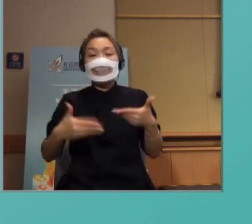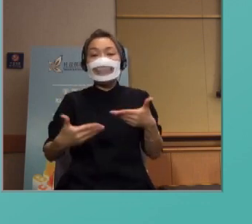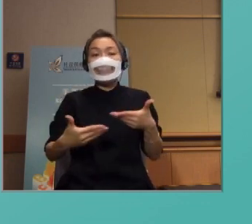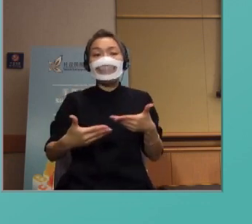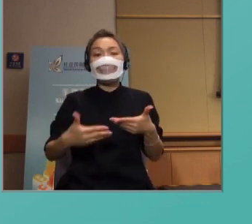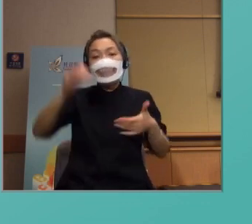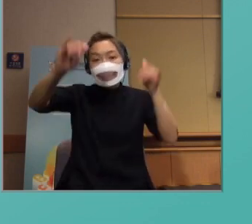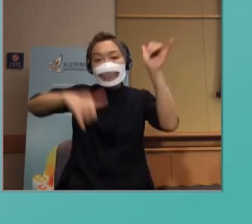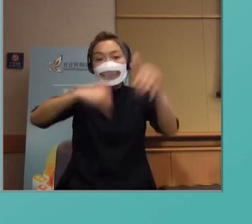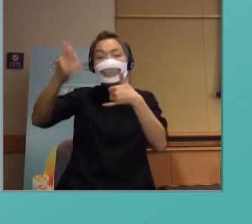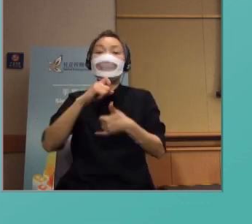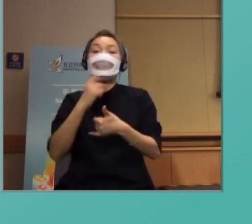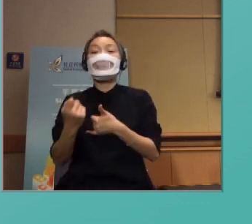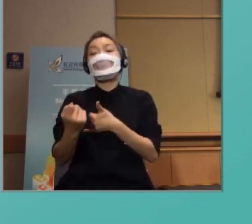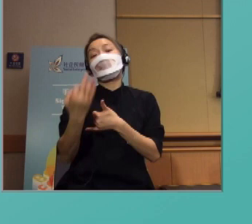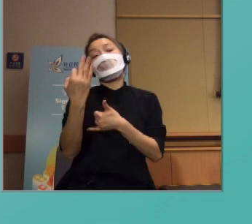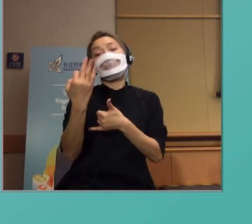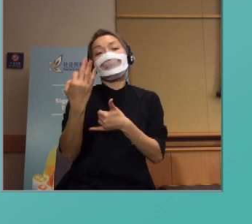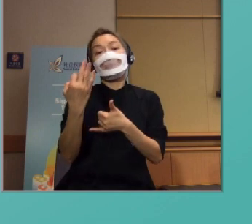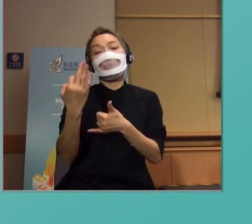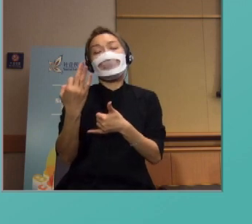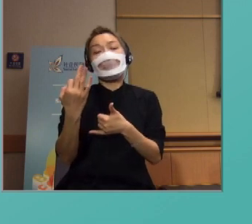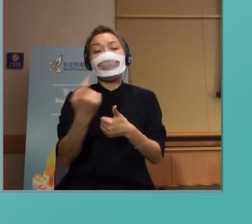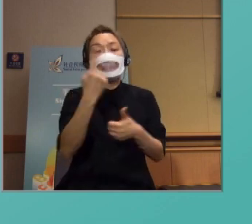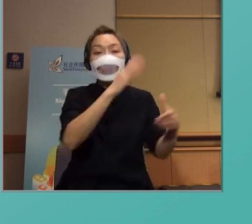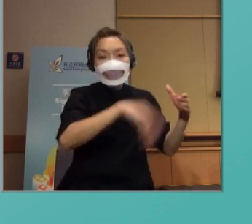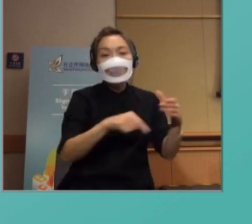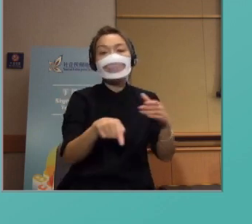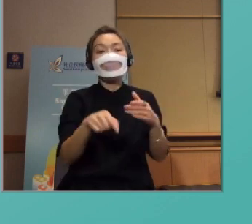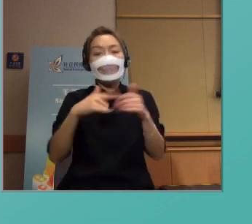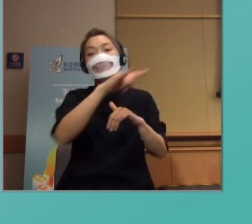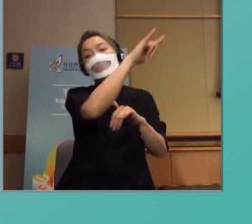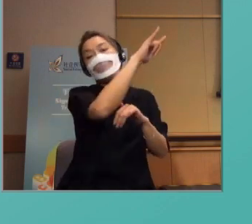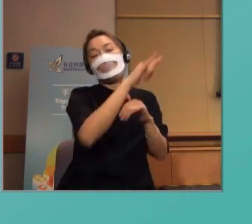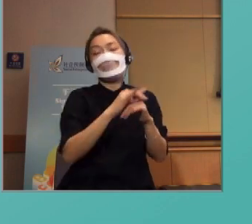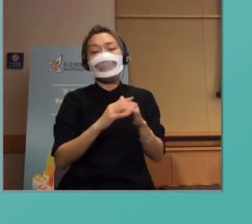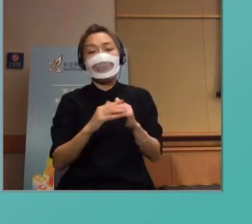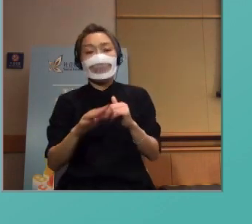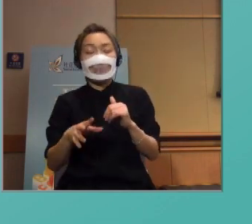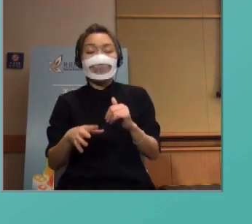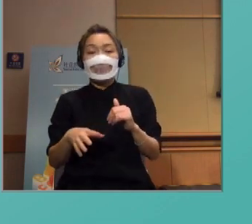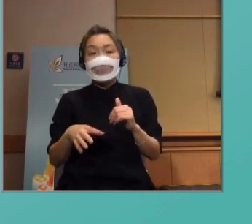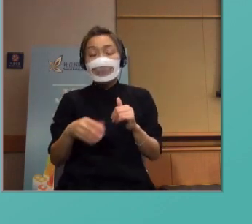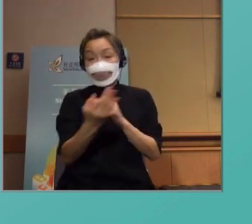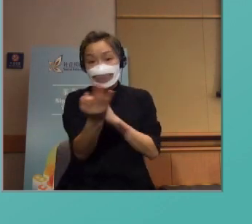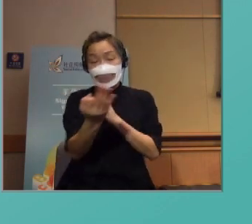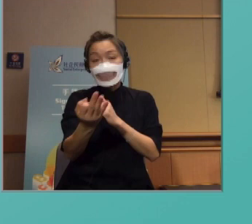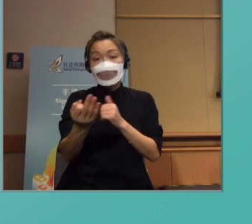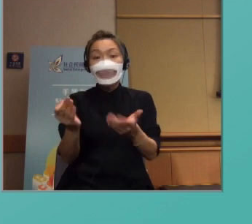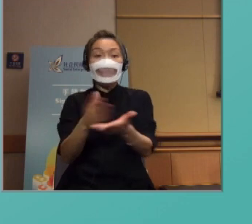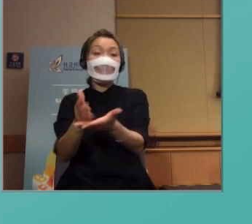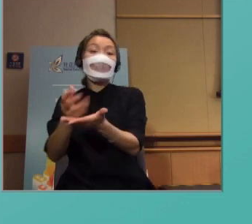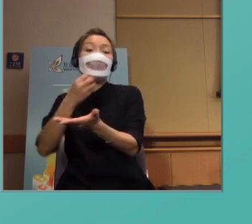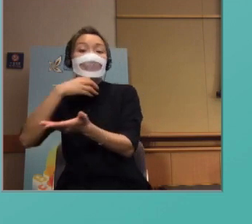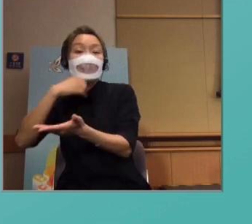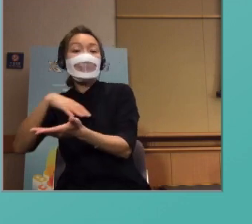3, and to learn from their experience and sharing in terms of what they have in mind. So without